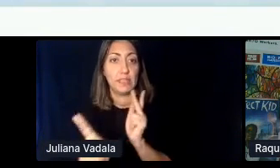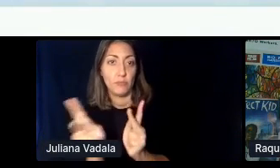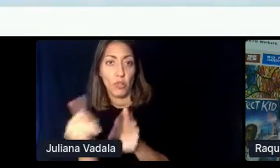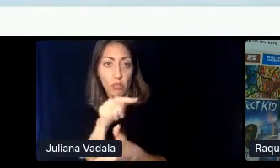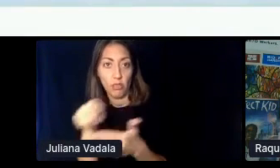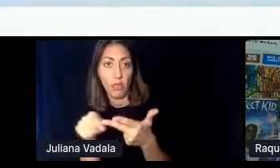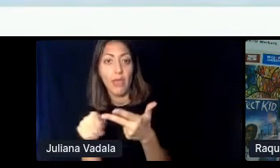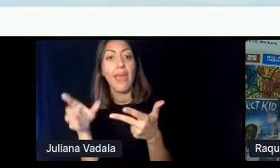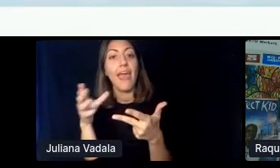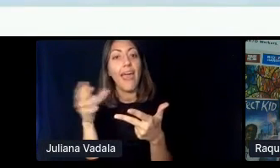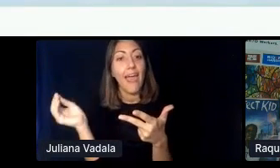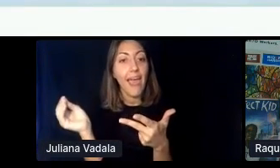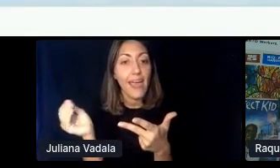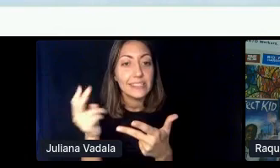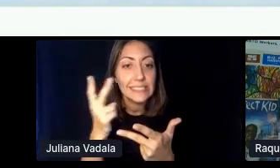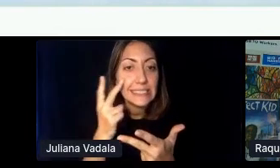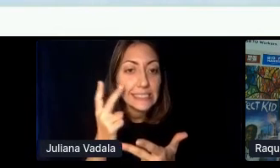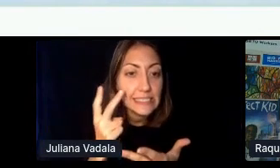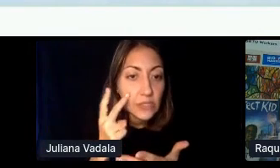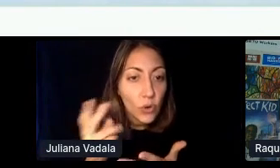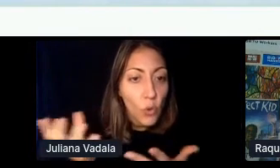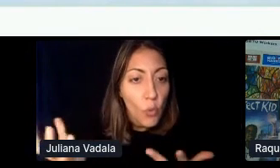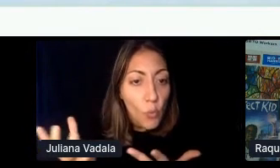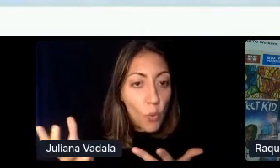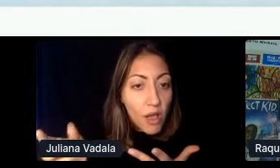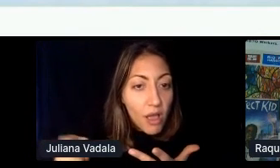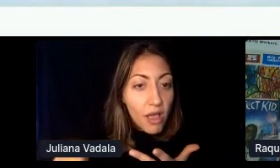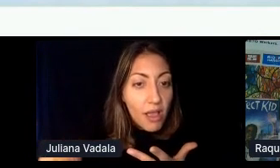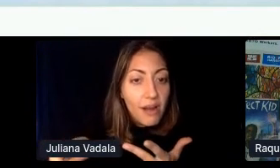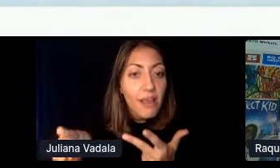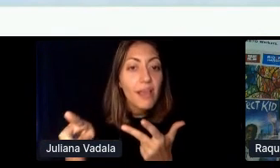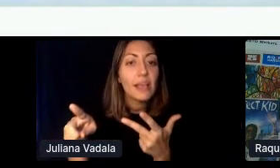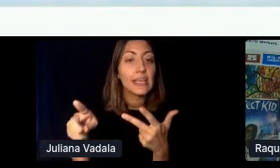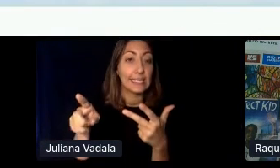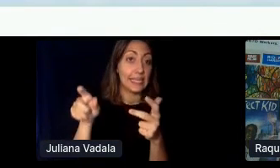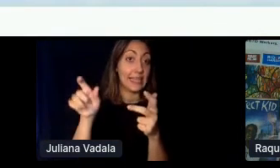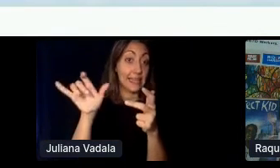So let's give a minute for folks to chime in with their choices.